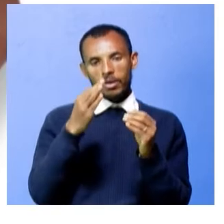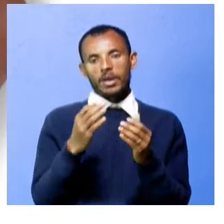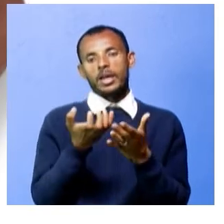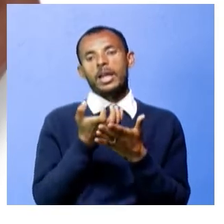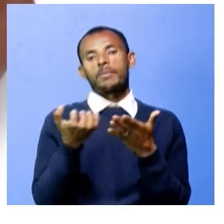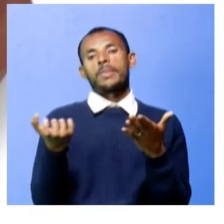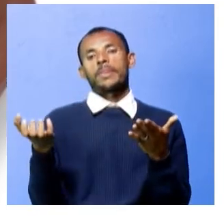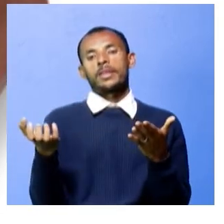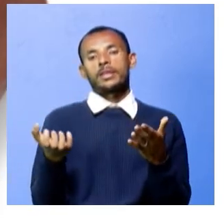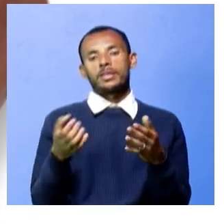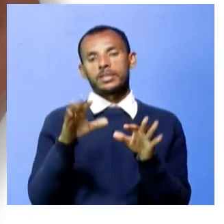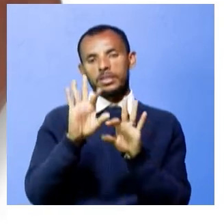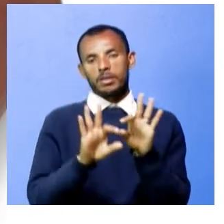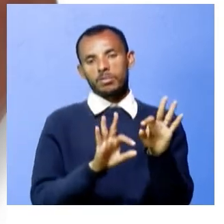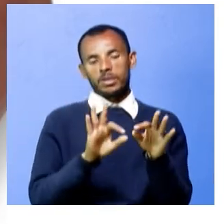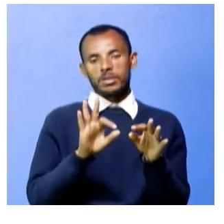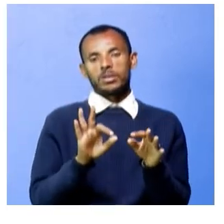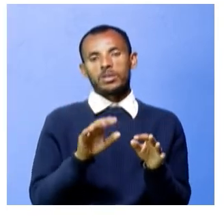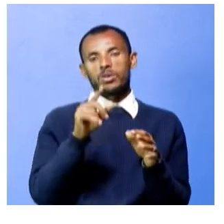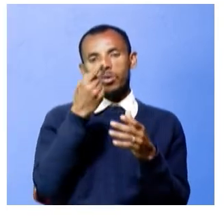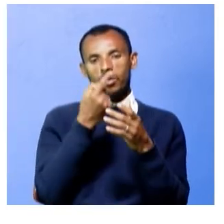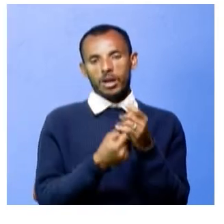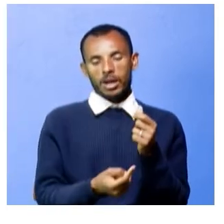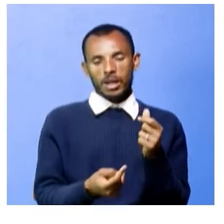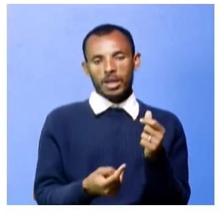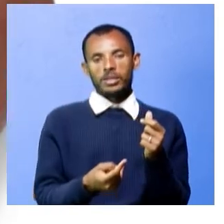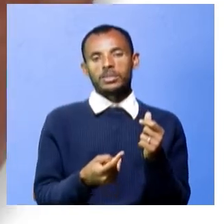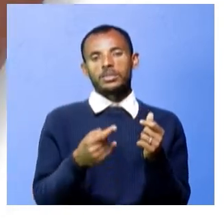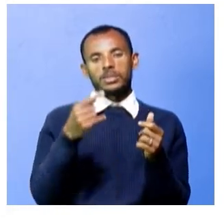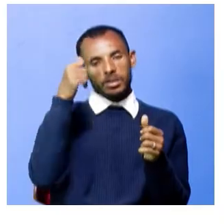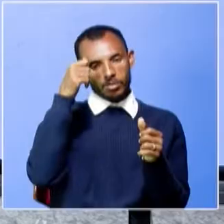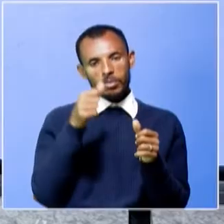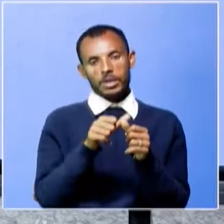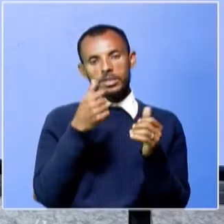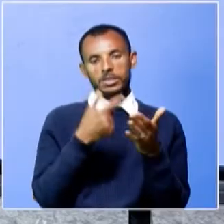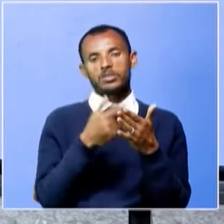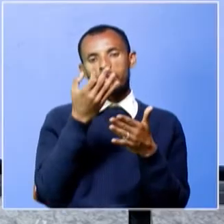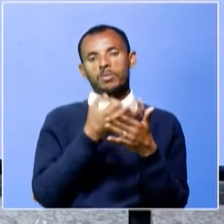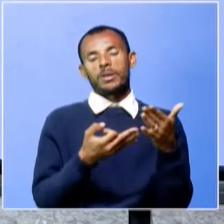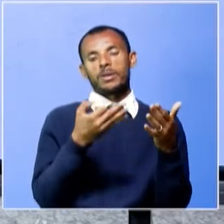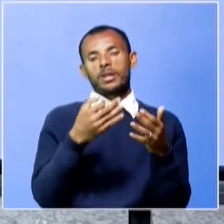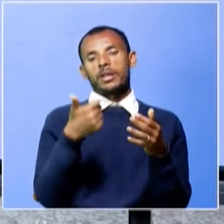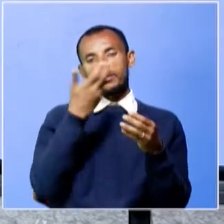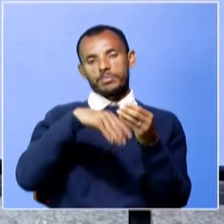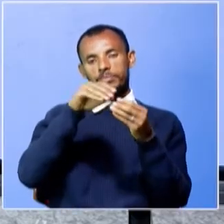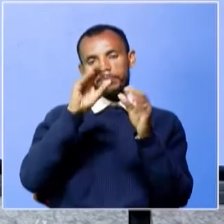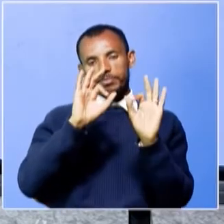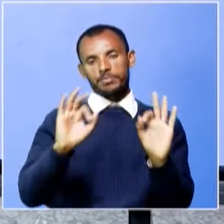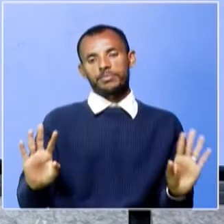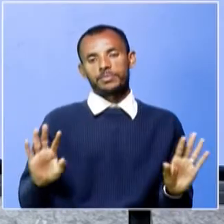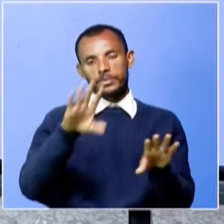the sample space. Okay, you only need to remember this formula, nothing more.